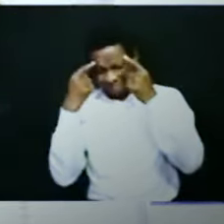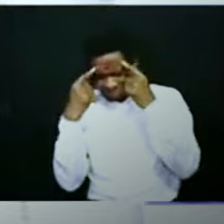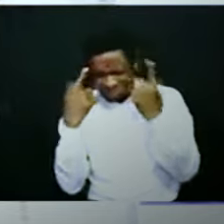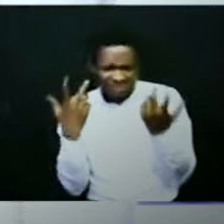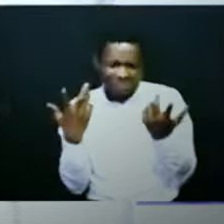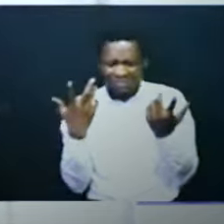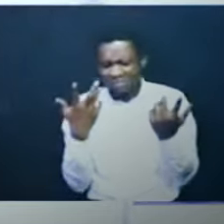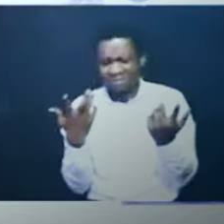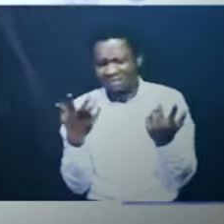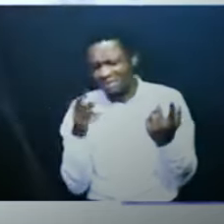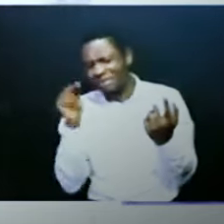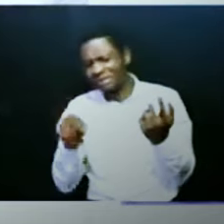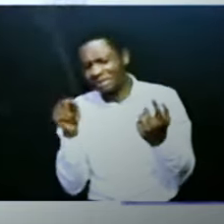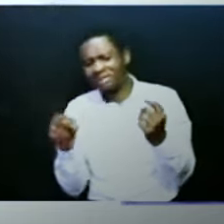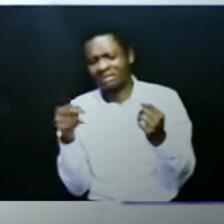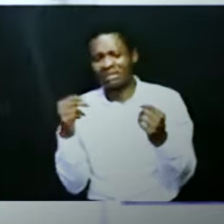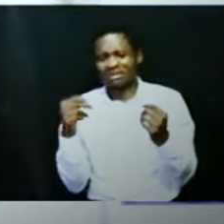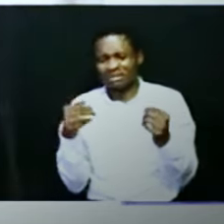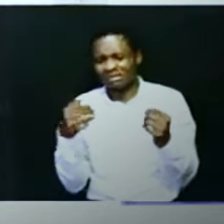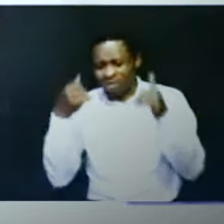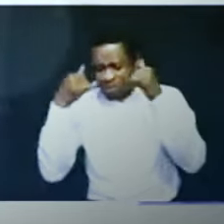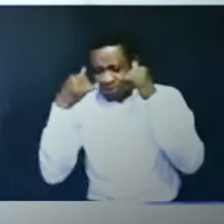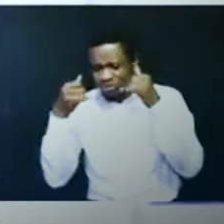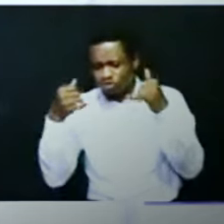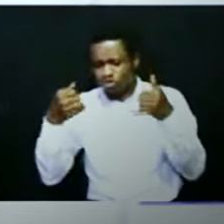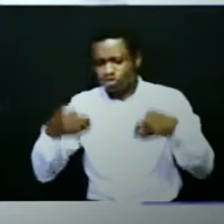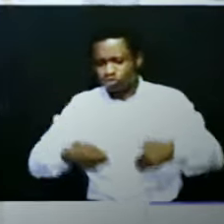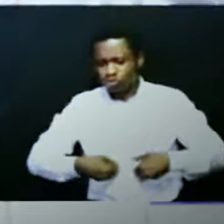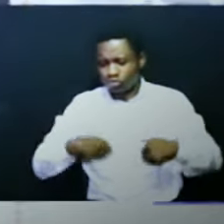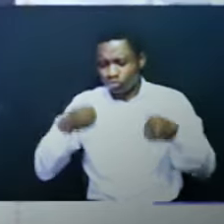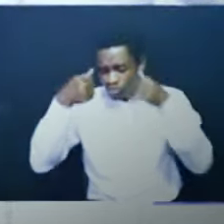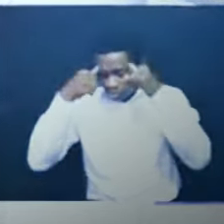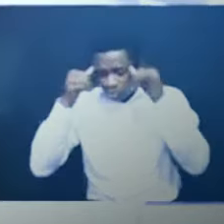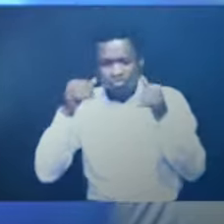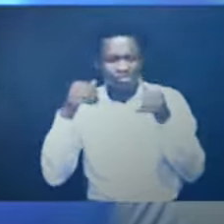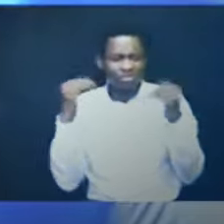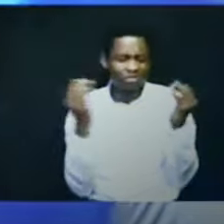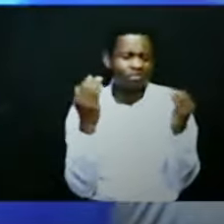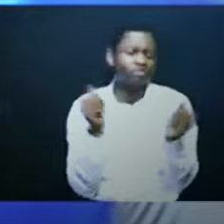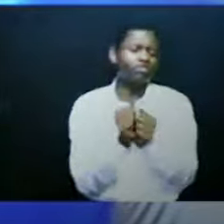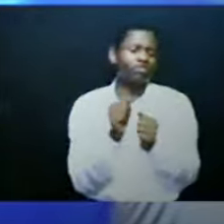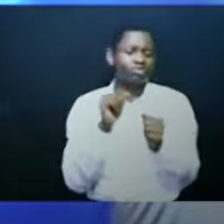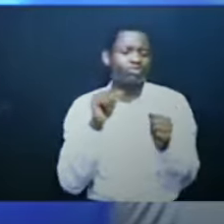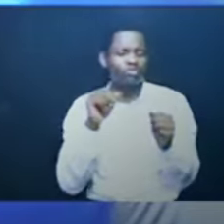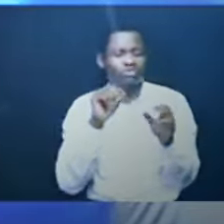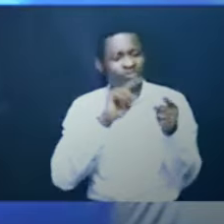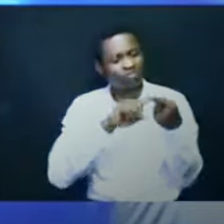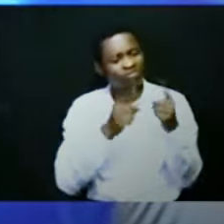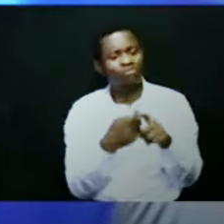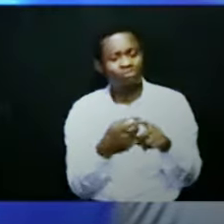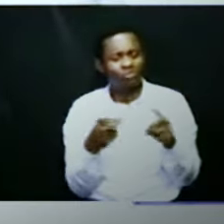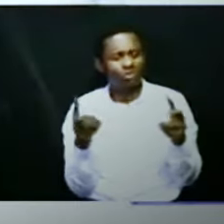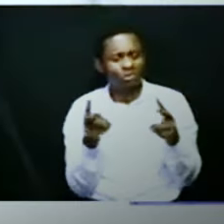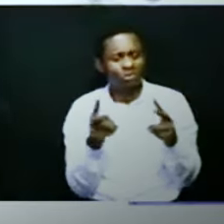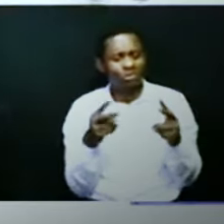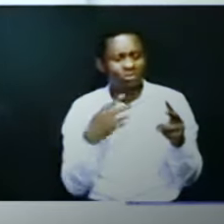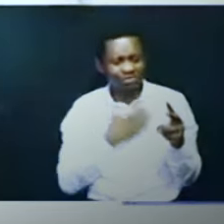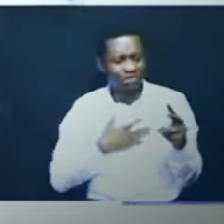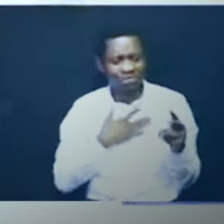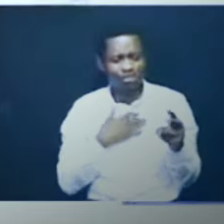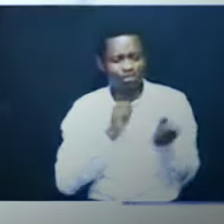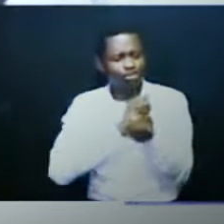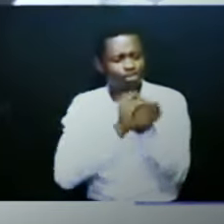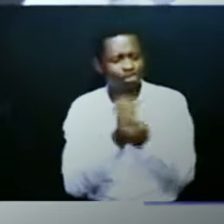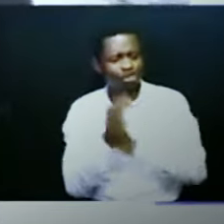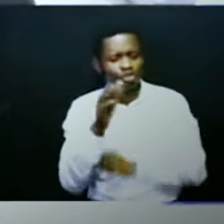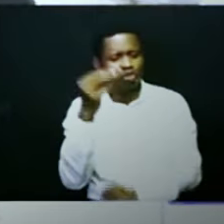or man, a breacher, Bakumpo. Now, so Neja, do you send your warning in a one banner? Let us reposition our minds. Mama Yen say,